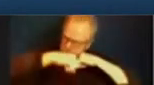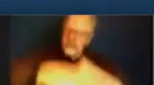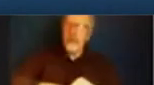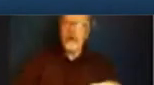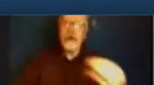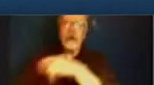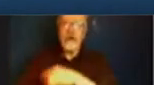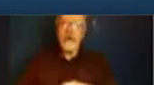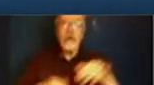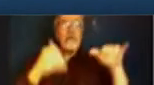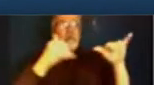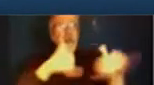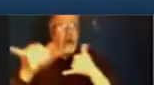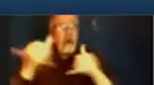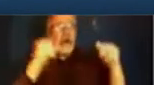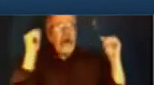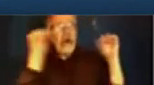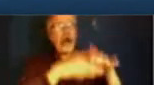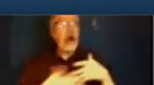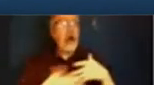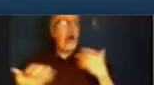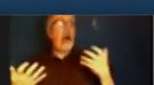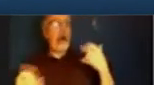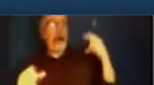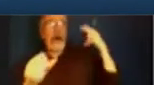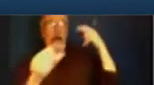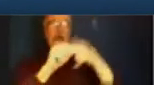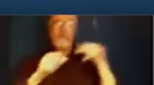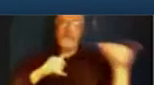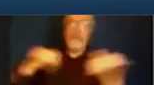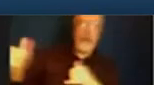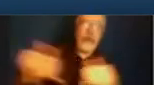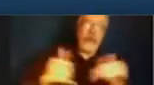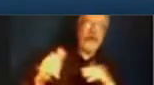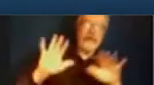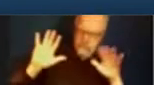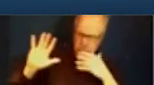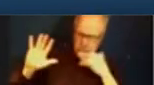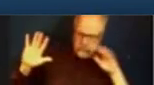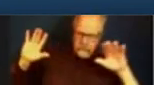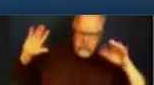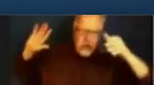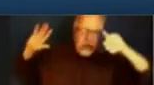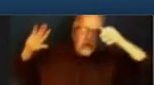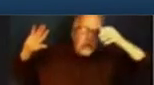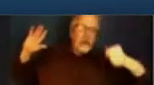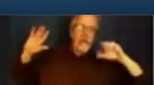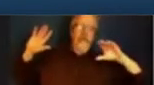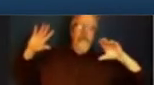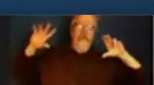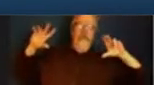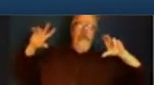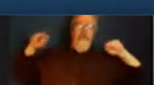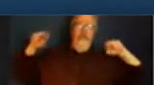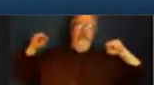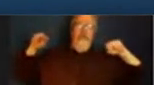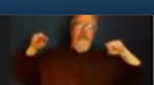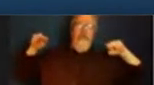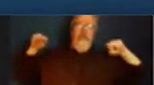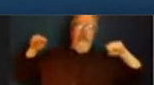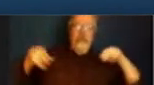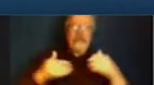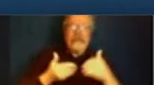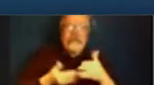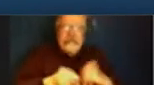right now, and you can't get a test, you wish you could get one, you know, maybe you don't go to the party that week. I mean, these are things that we